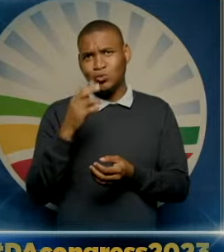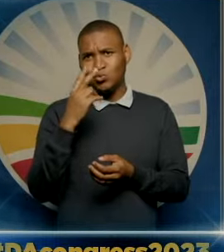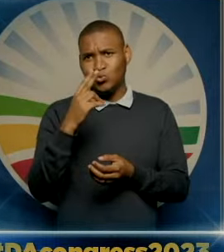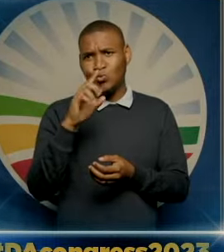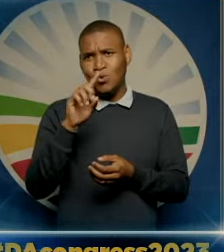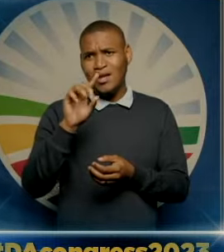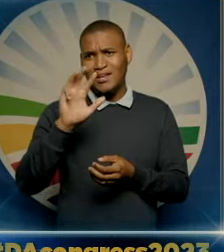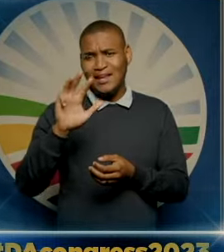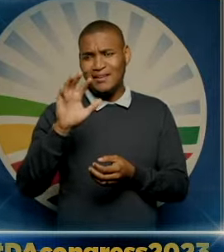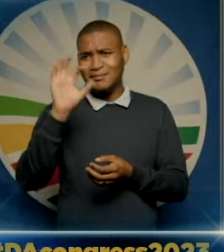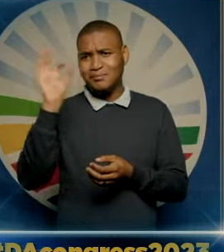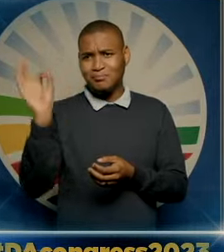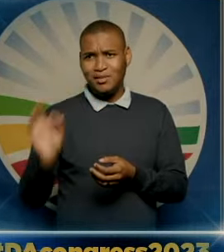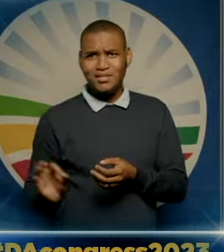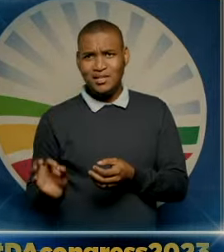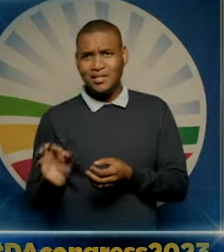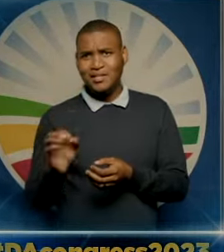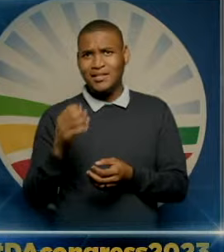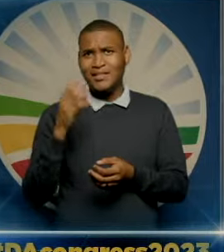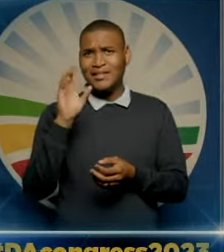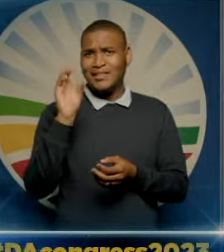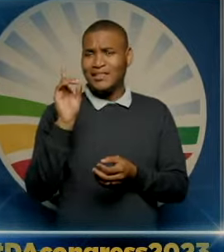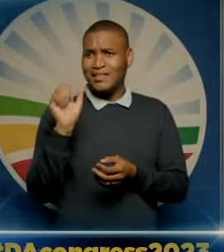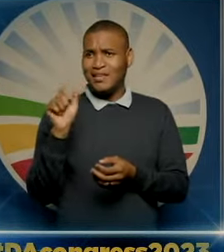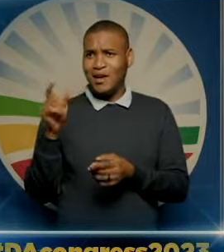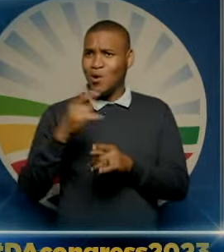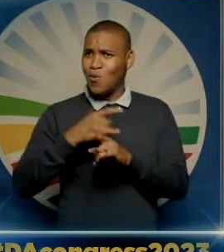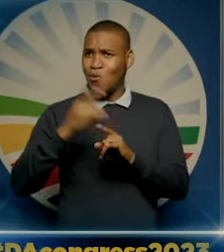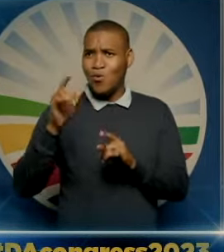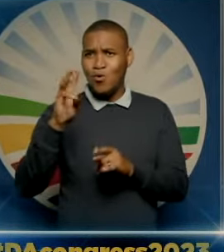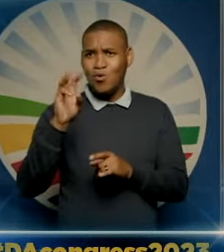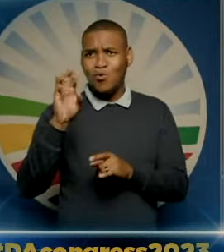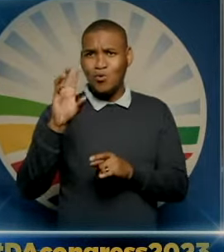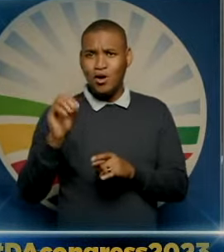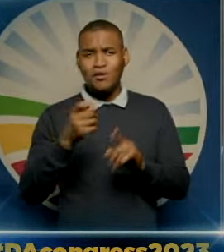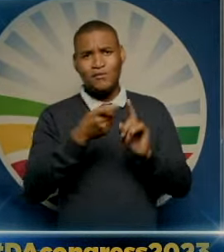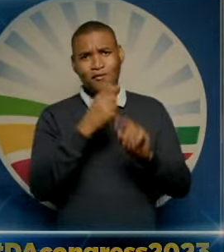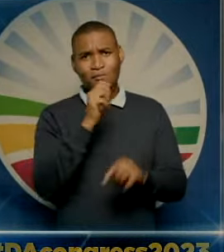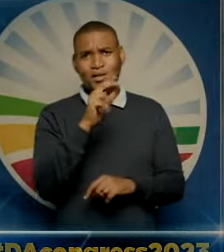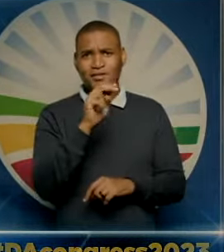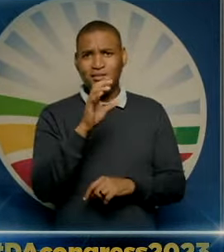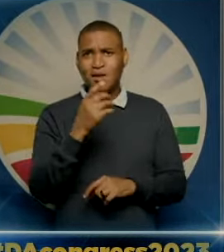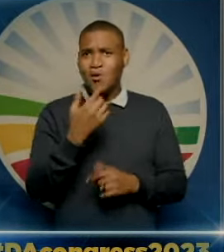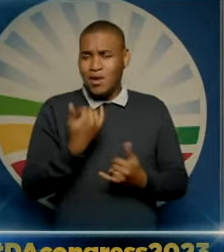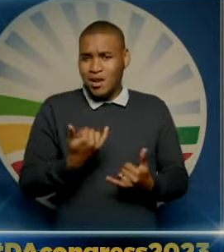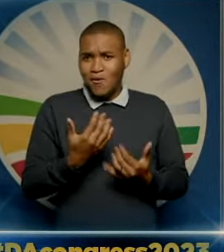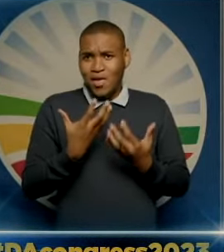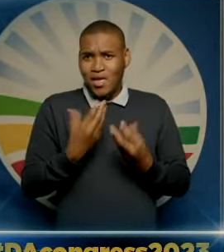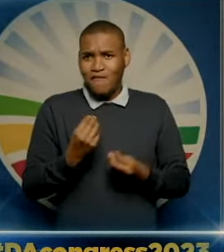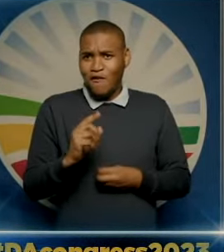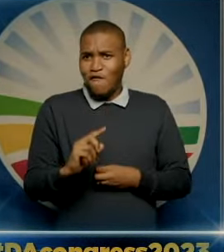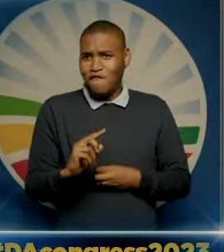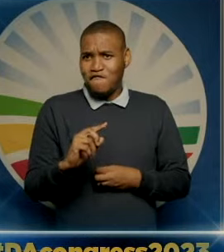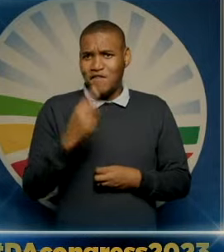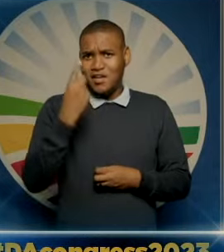219%. The DA won the ward from the ANC. We now have our